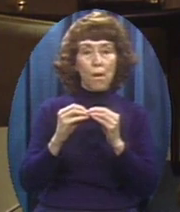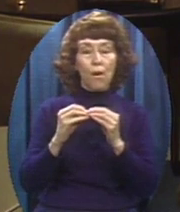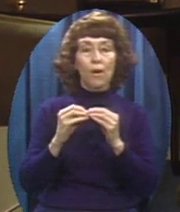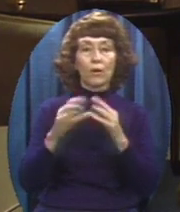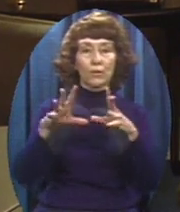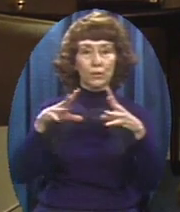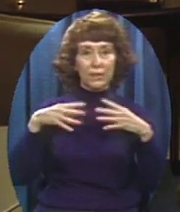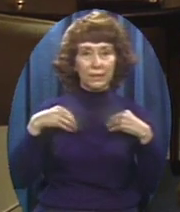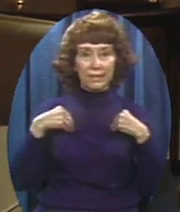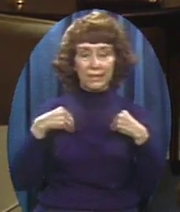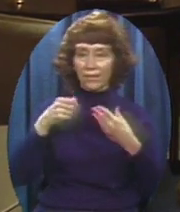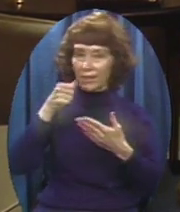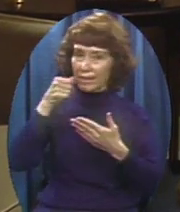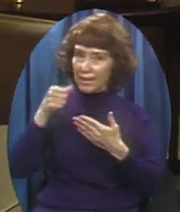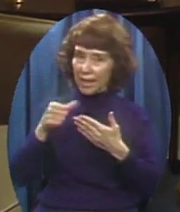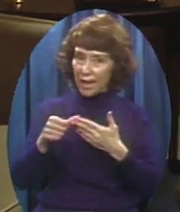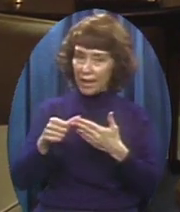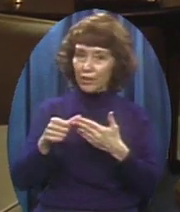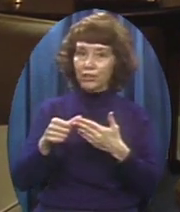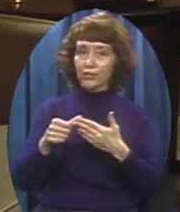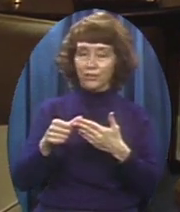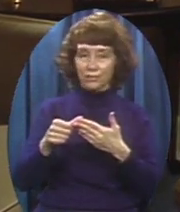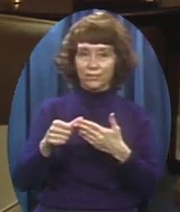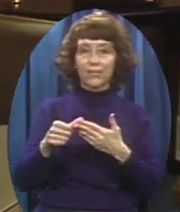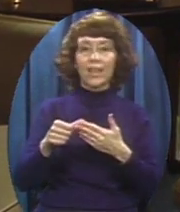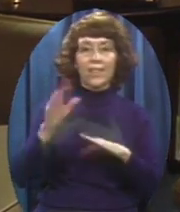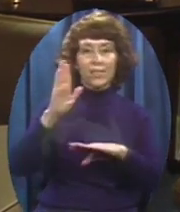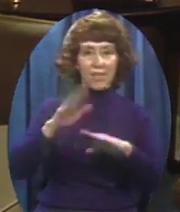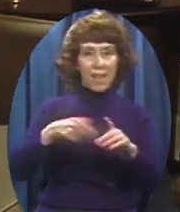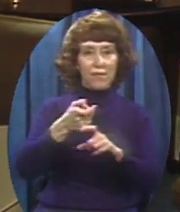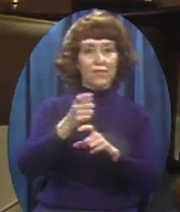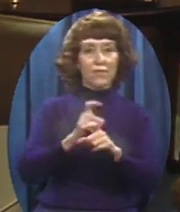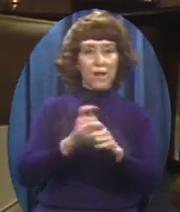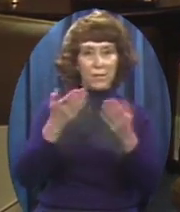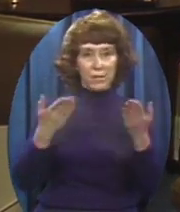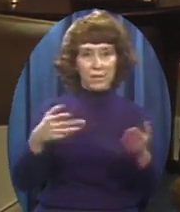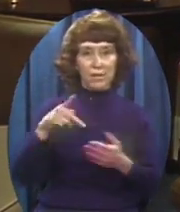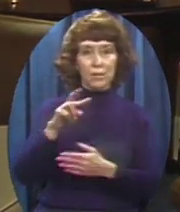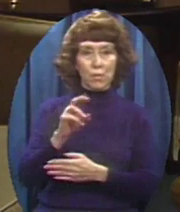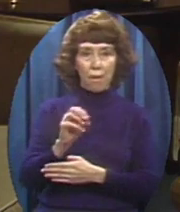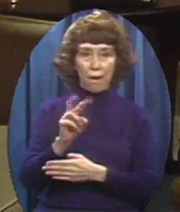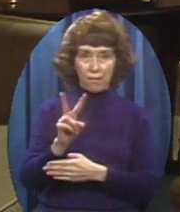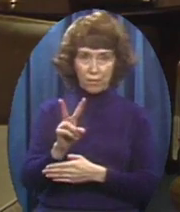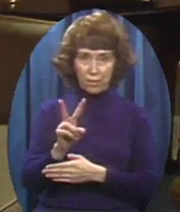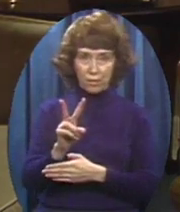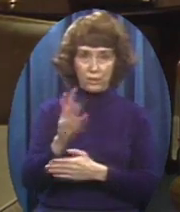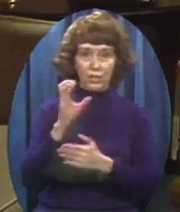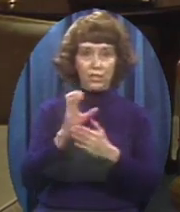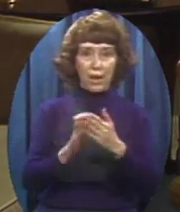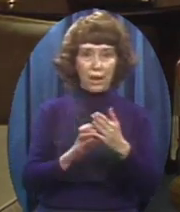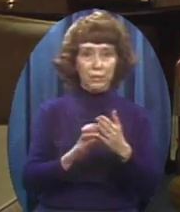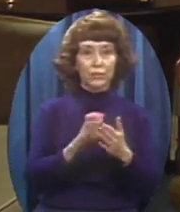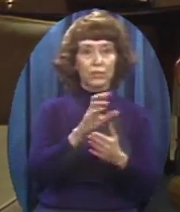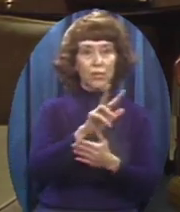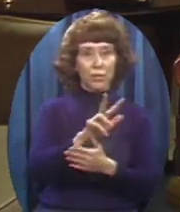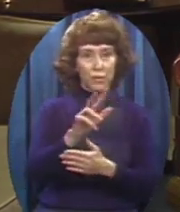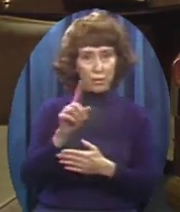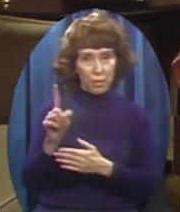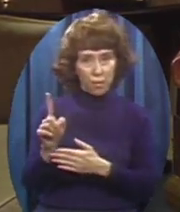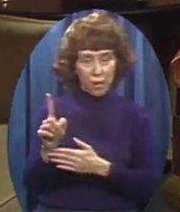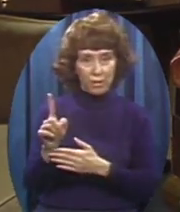than these messages from the 31 chapters of the book of Proverbs. I preached 31 sermons last year,